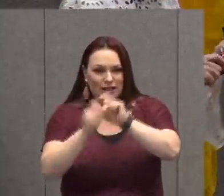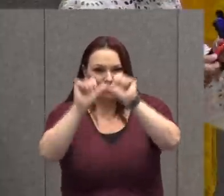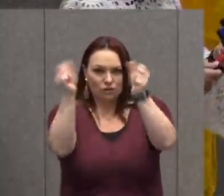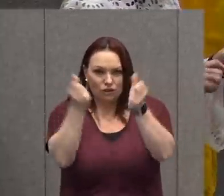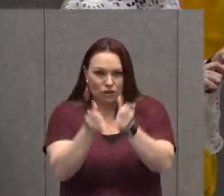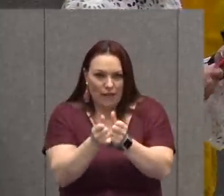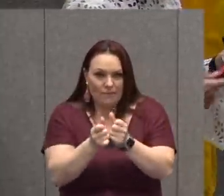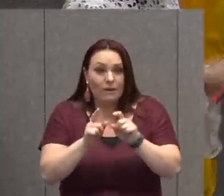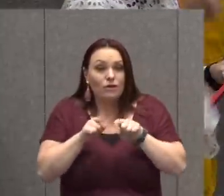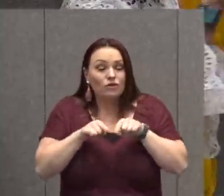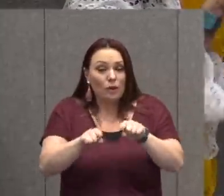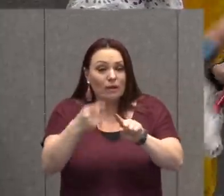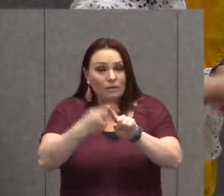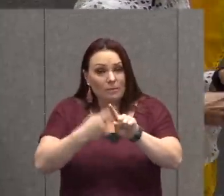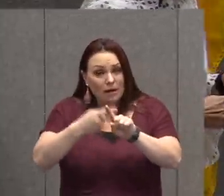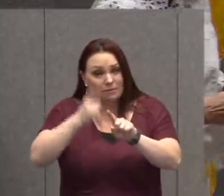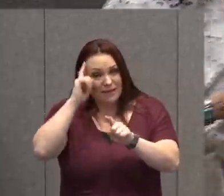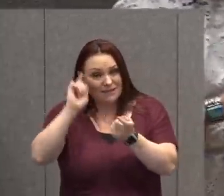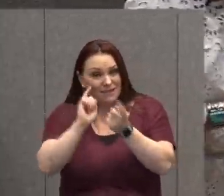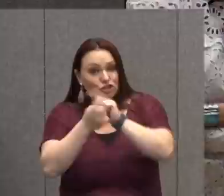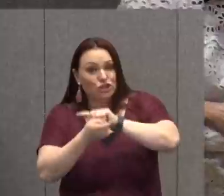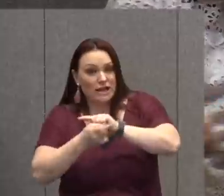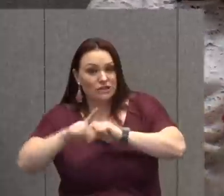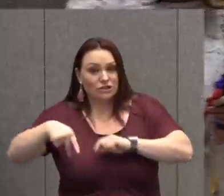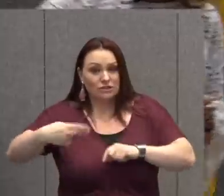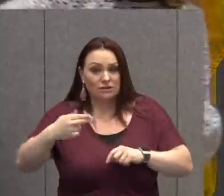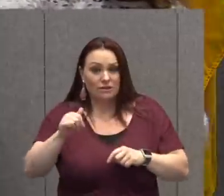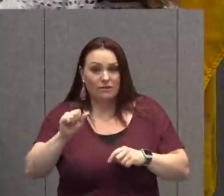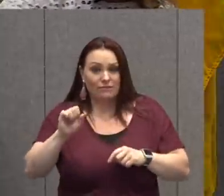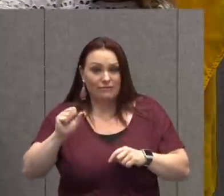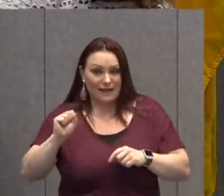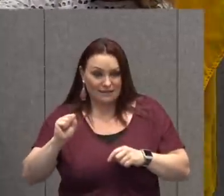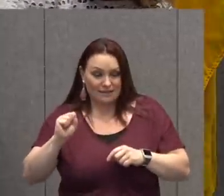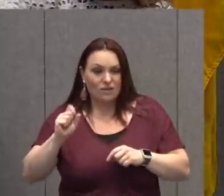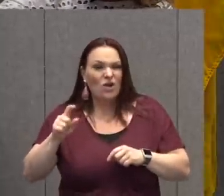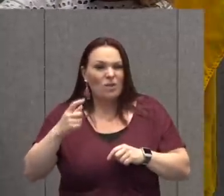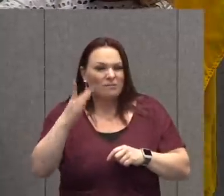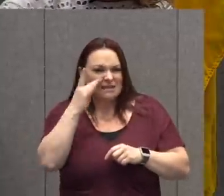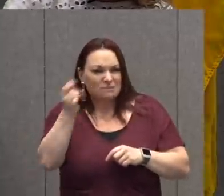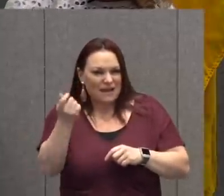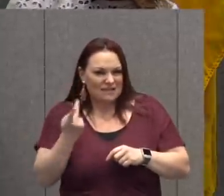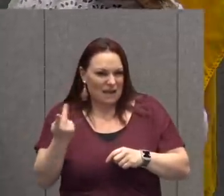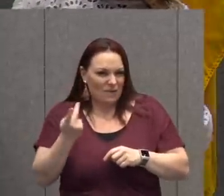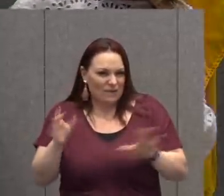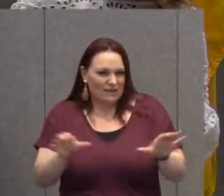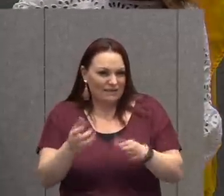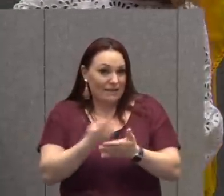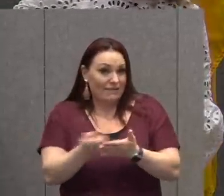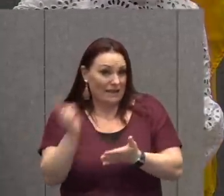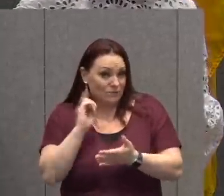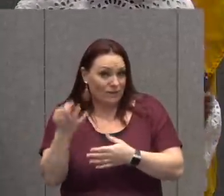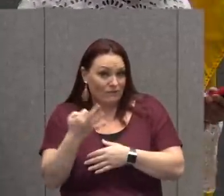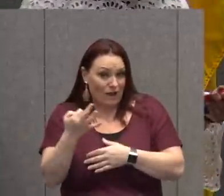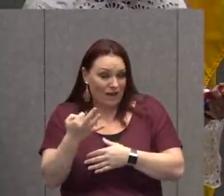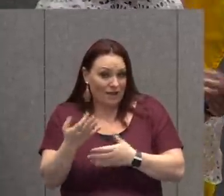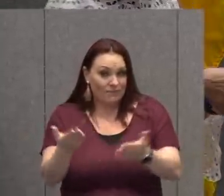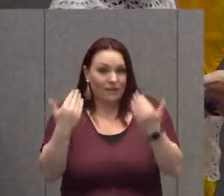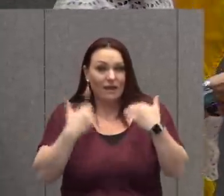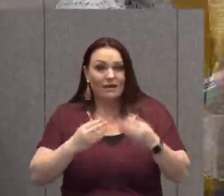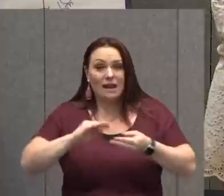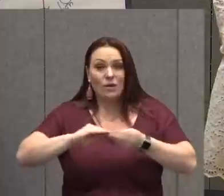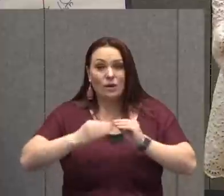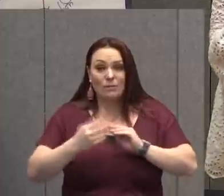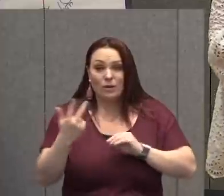on last Friday, Ms. Mays and I got that done. We got the first two sentences done. Now we're moving to sentence number